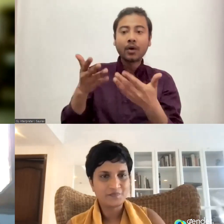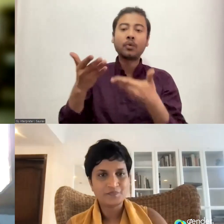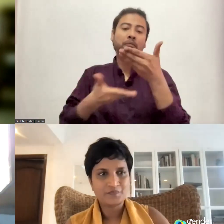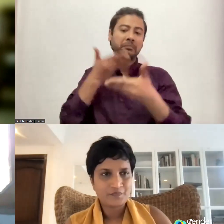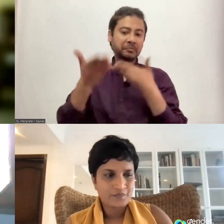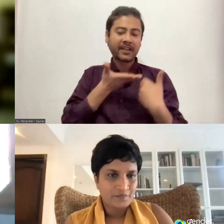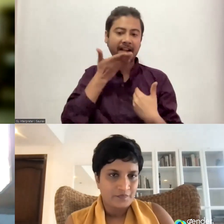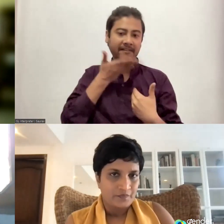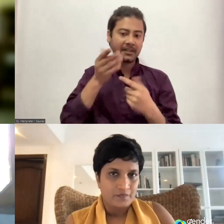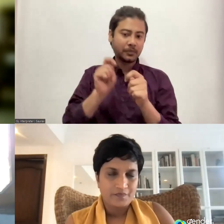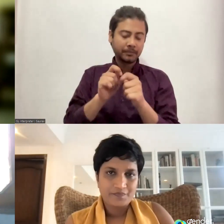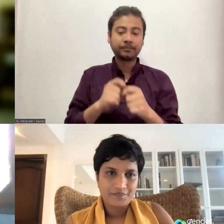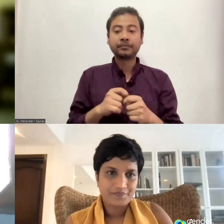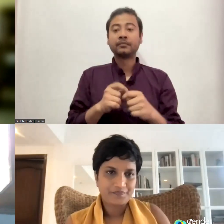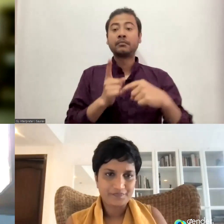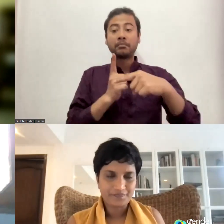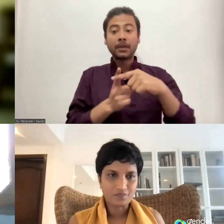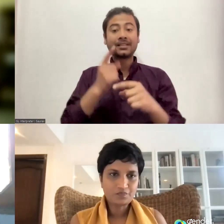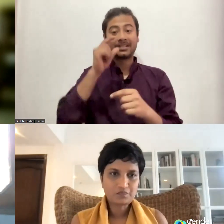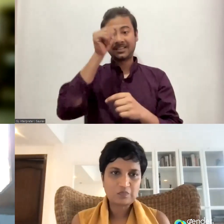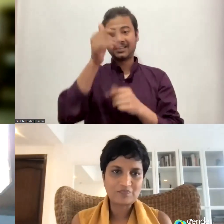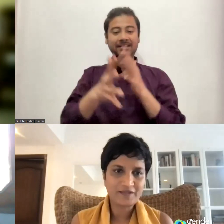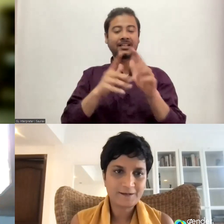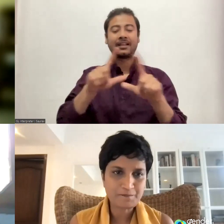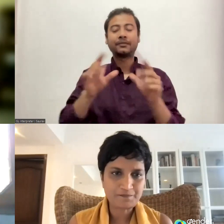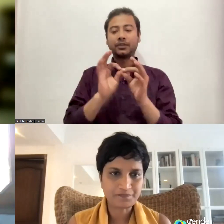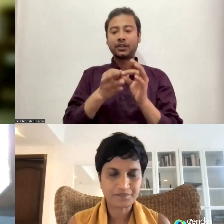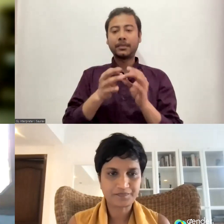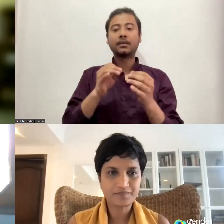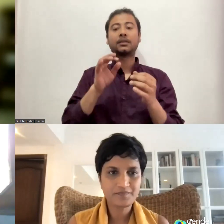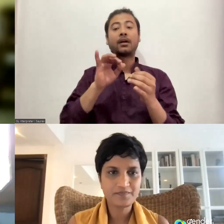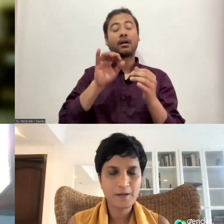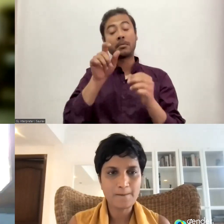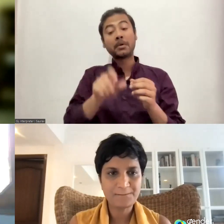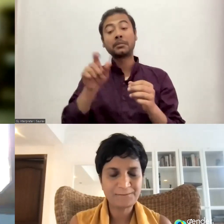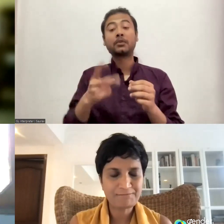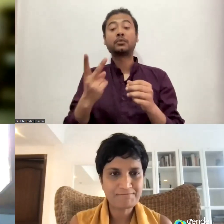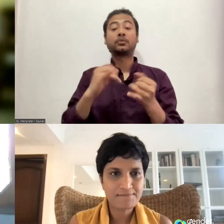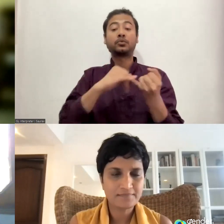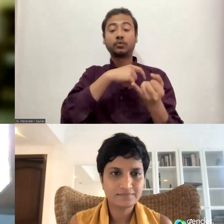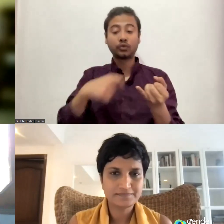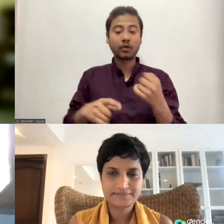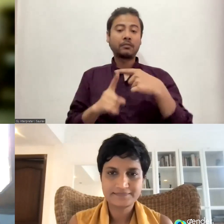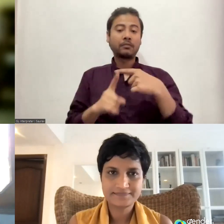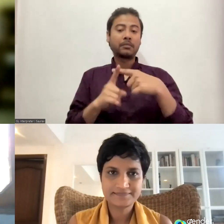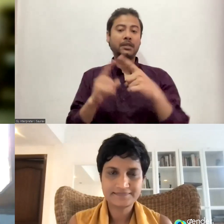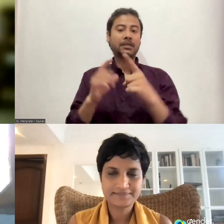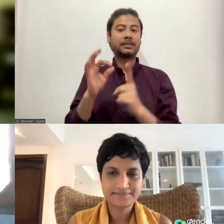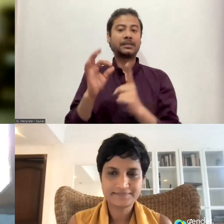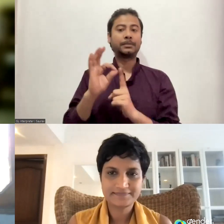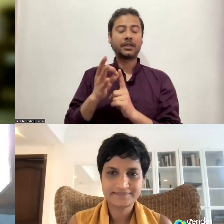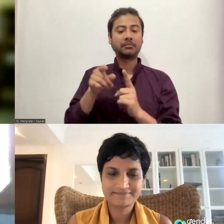interpreters, Saurav and Preeti, who will be interpreting the session as we go along. So once again, thank you everyone for